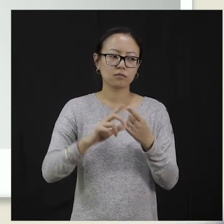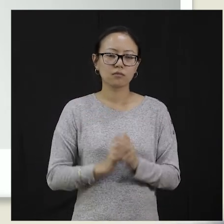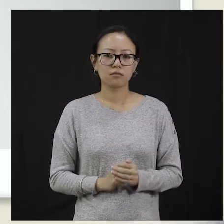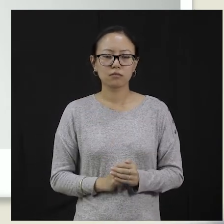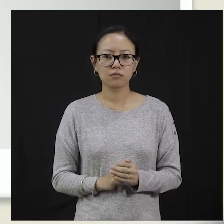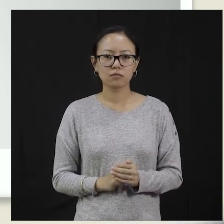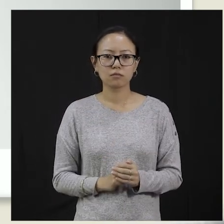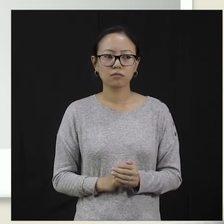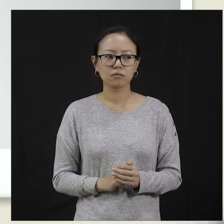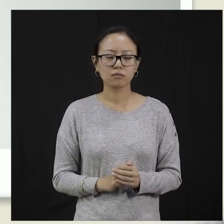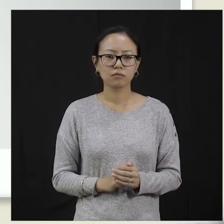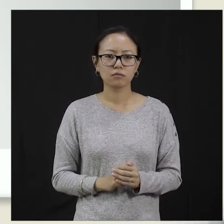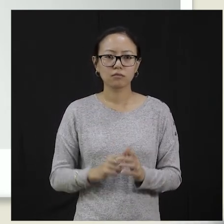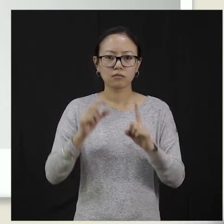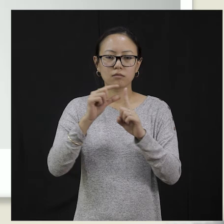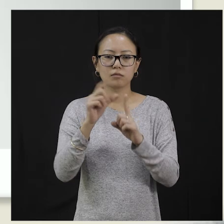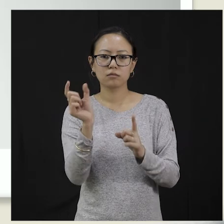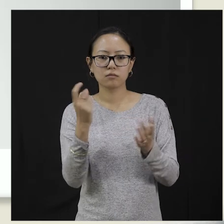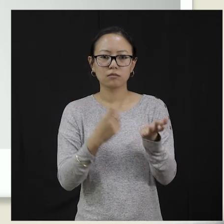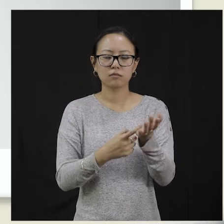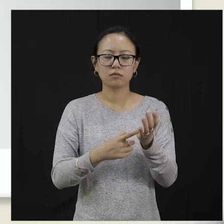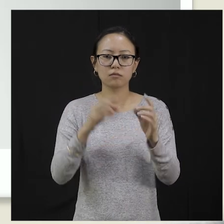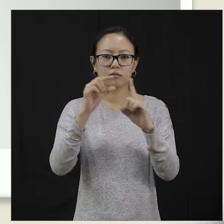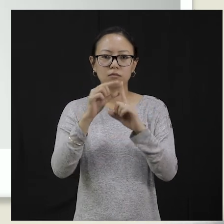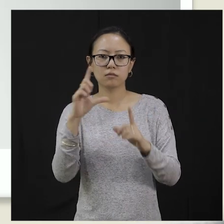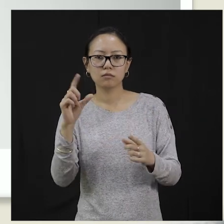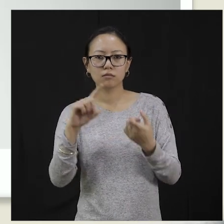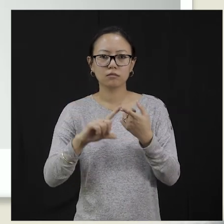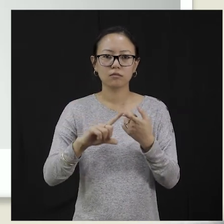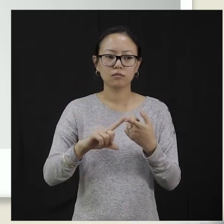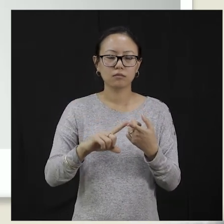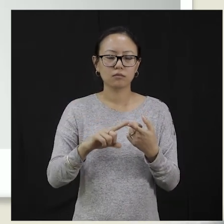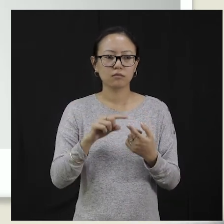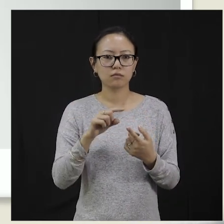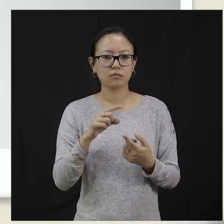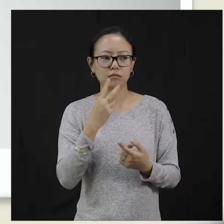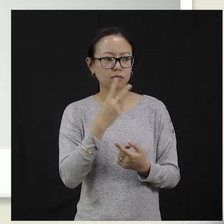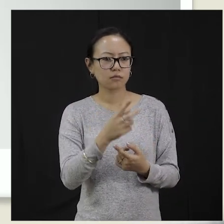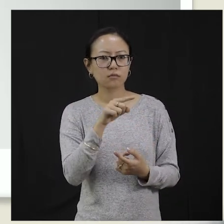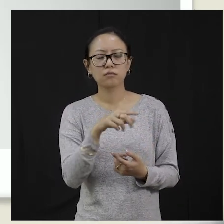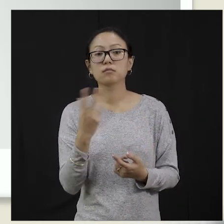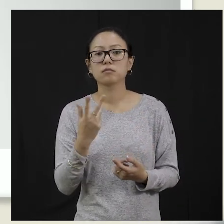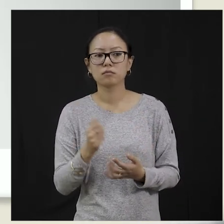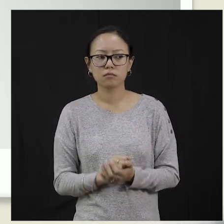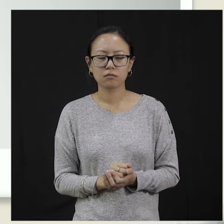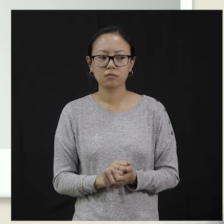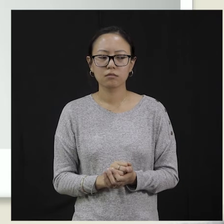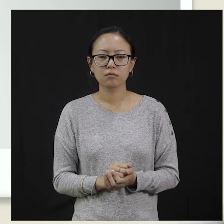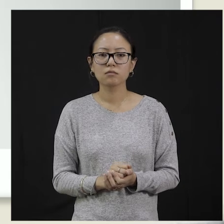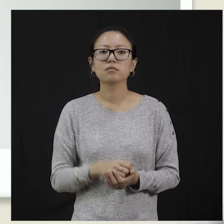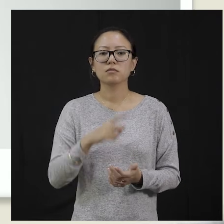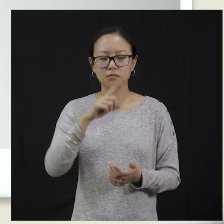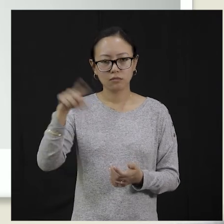Then, yes, it is square. Yes. Then, what's the next shape? Is it